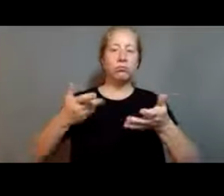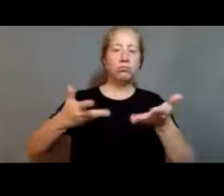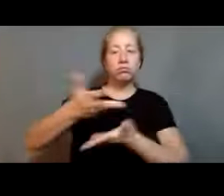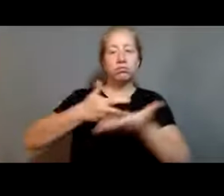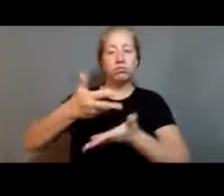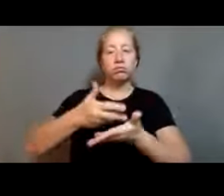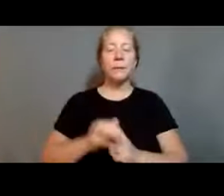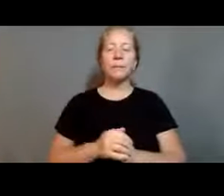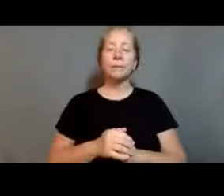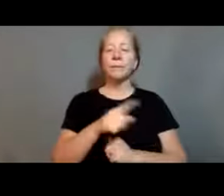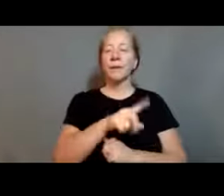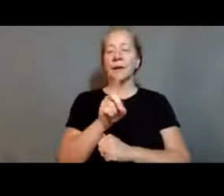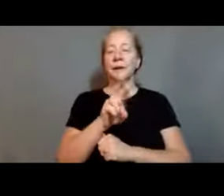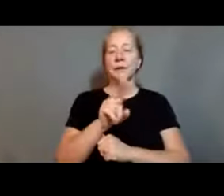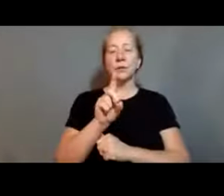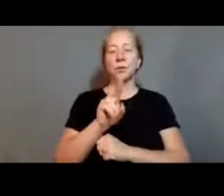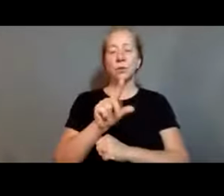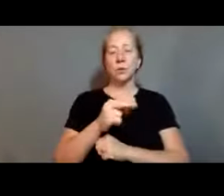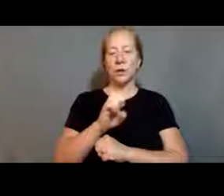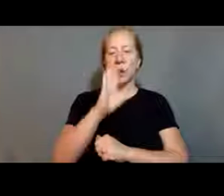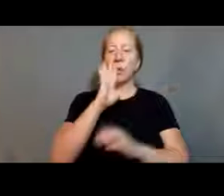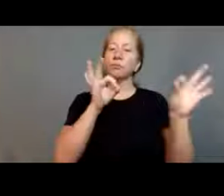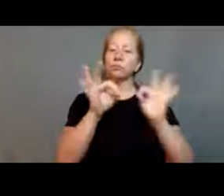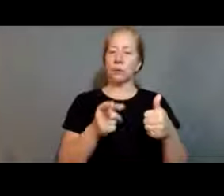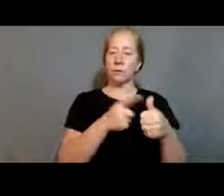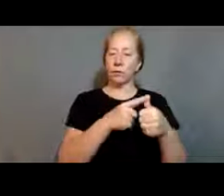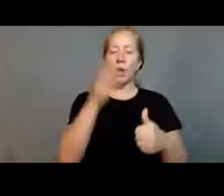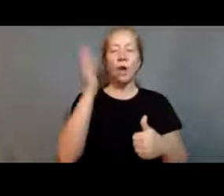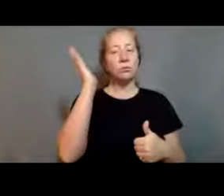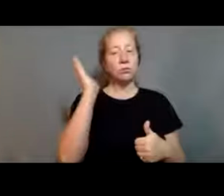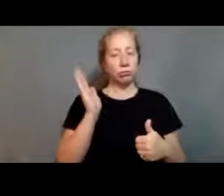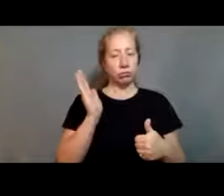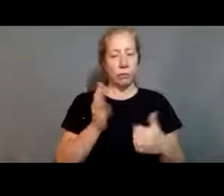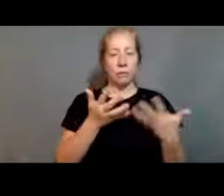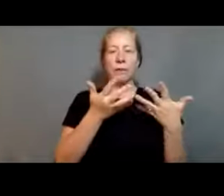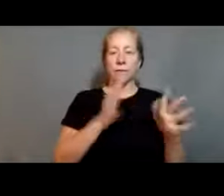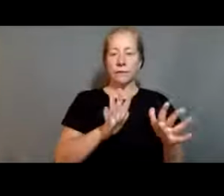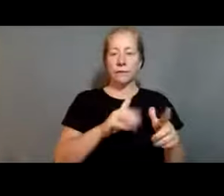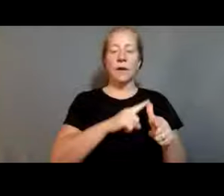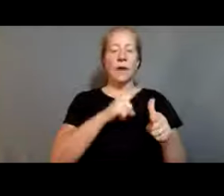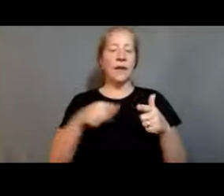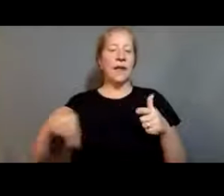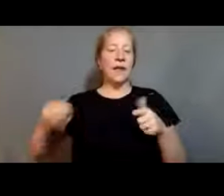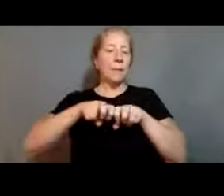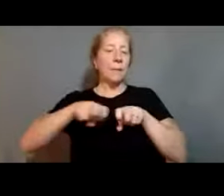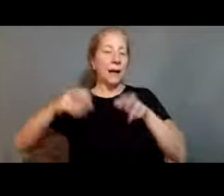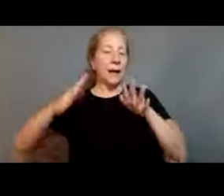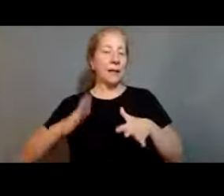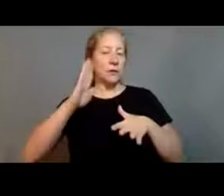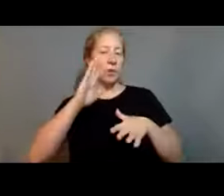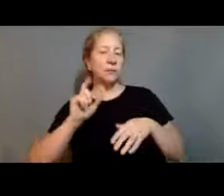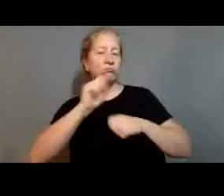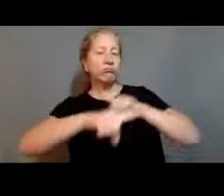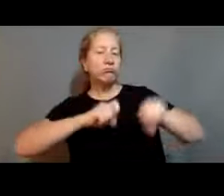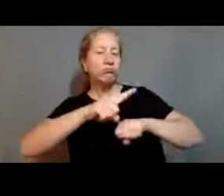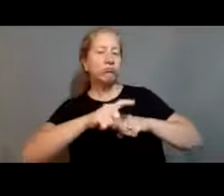Dr. Douge will do a slide presentation, and our panelists will respond to the presentation with questions